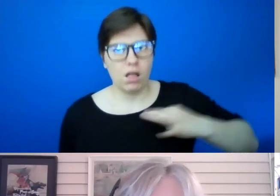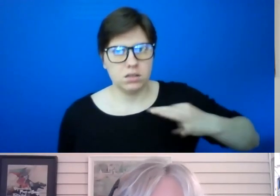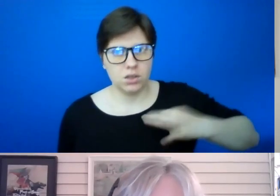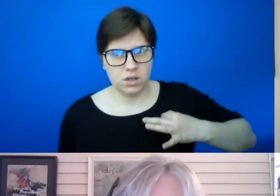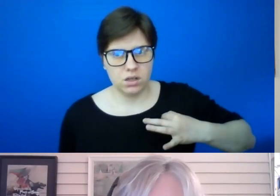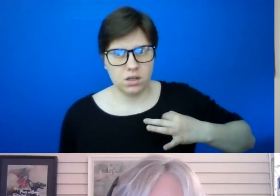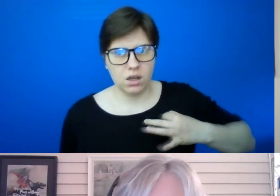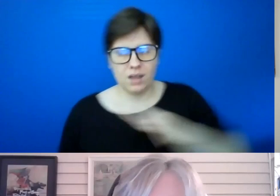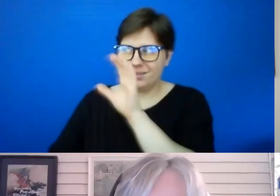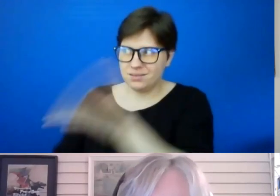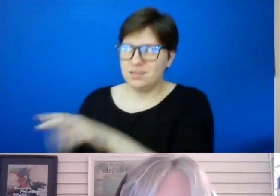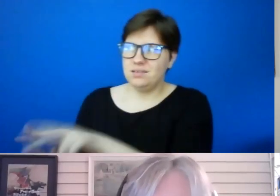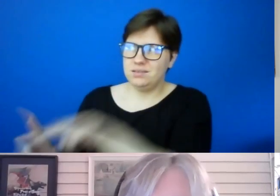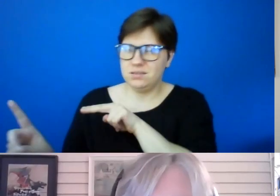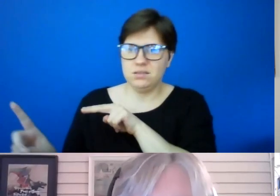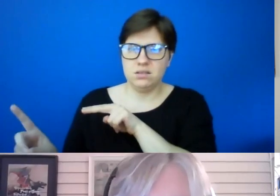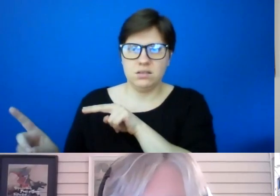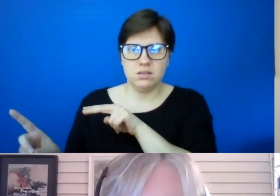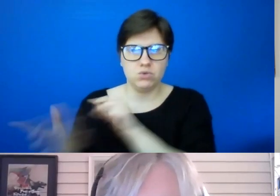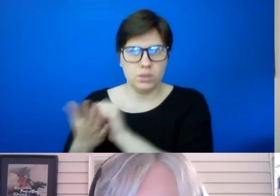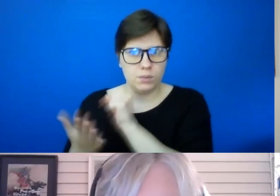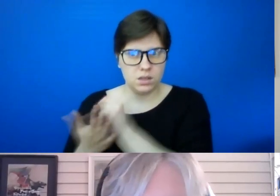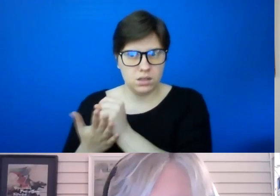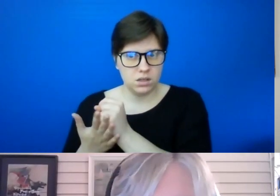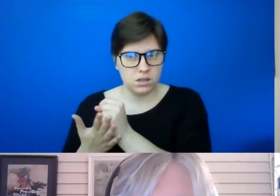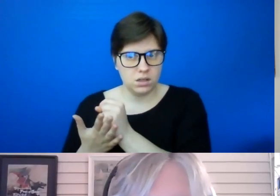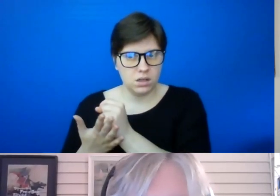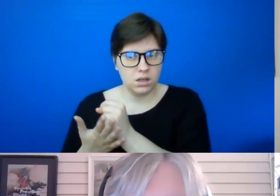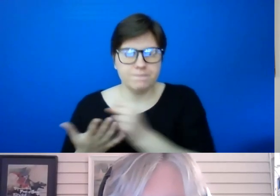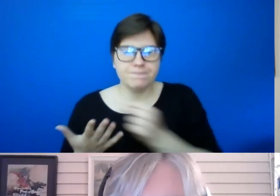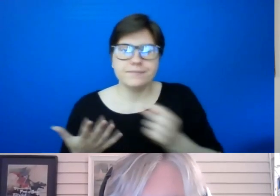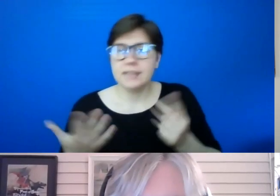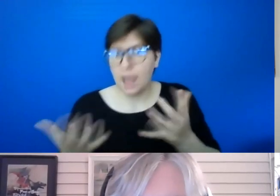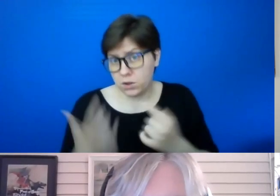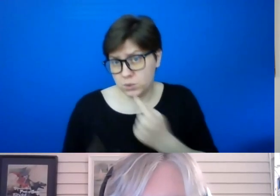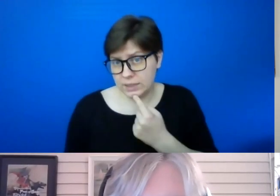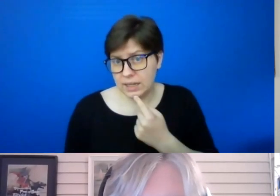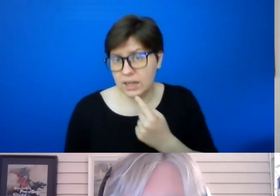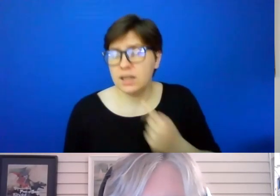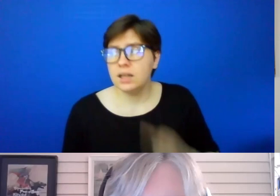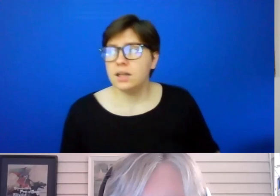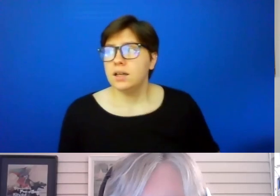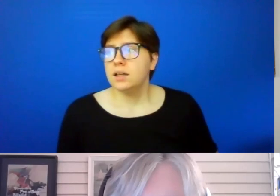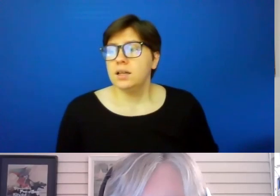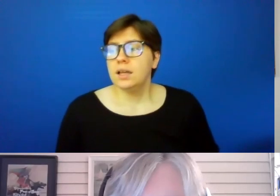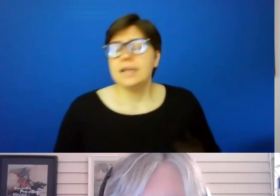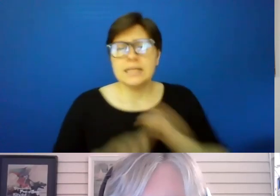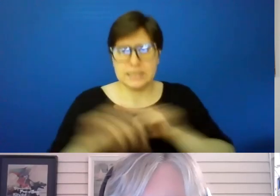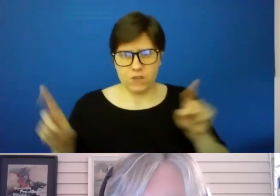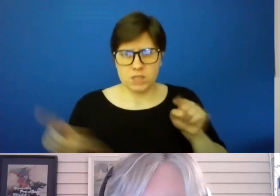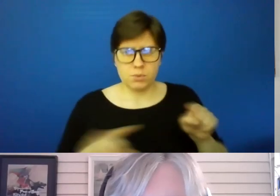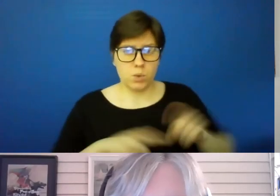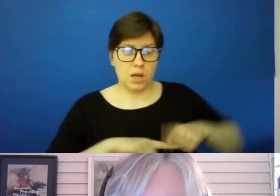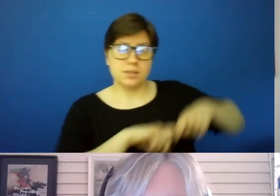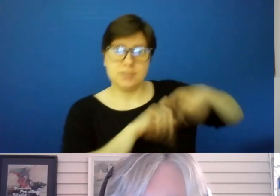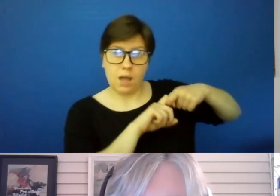cessation of treatment. And I want to say that the difference between stopping